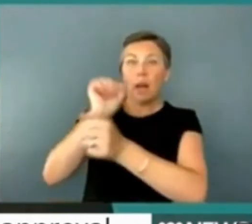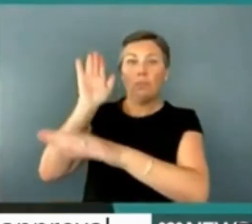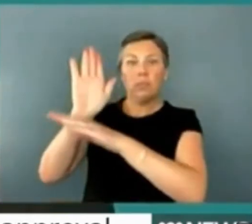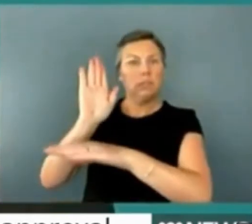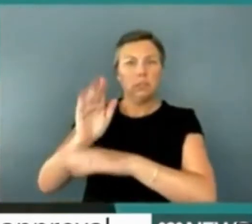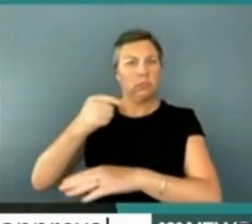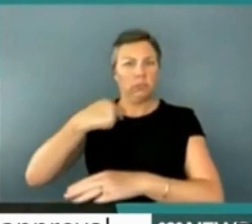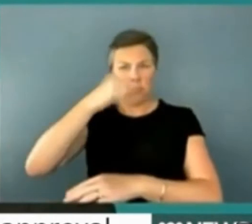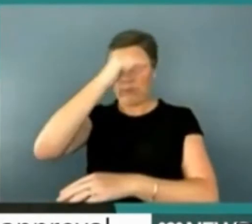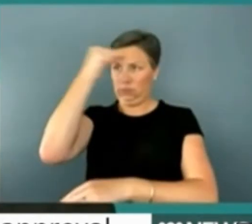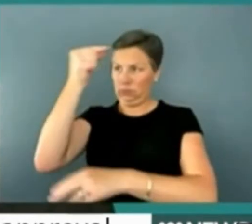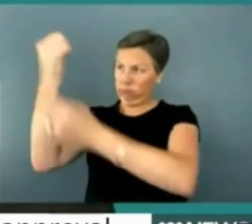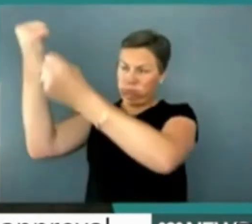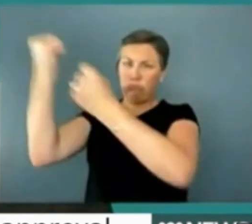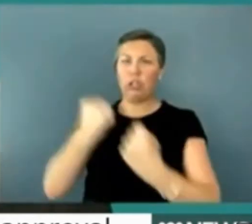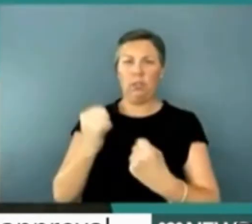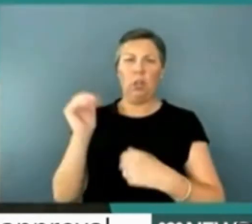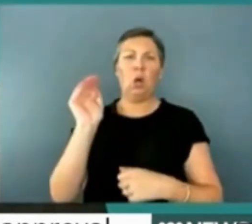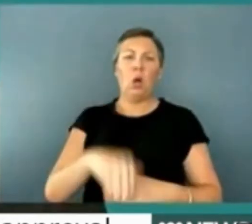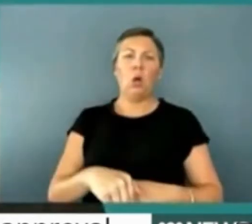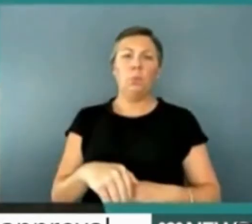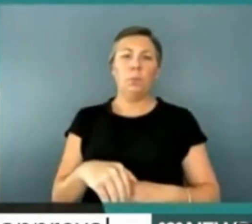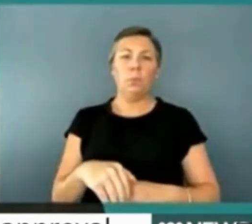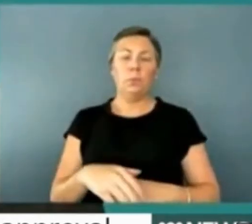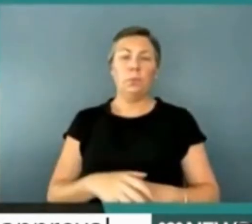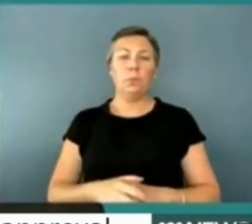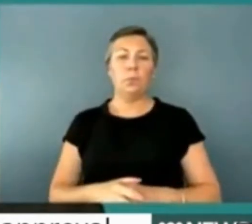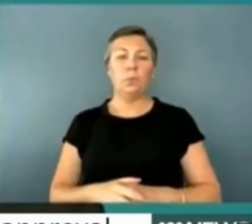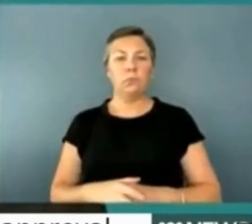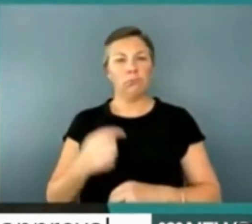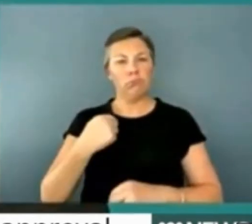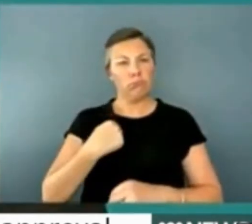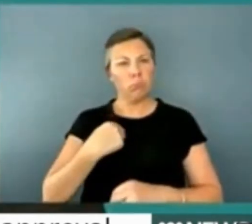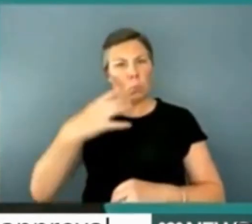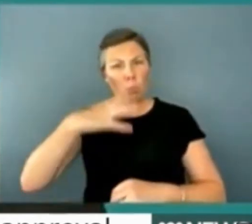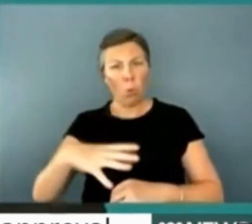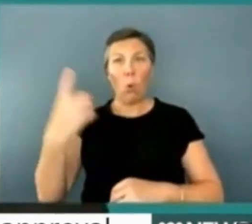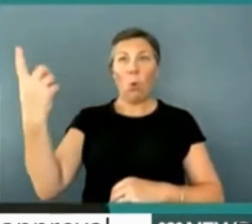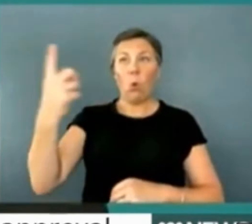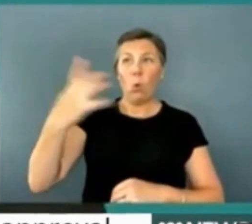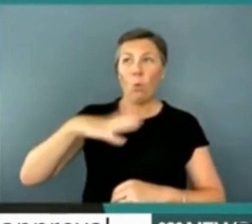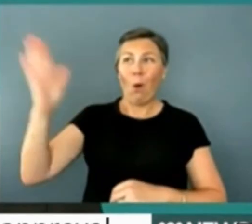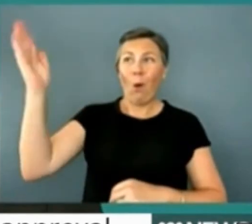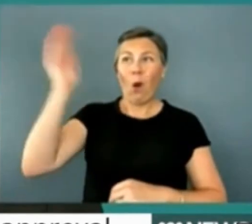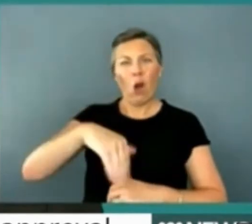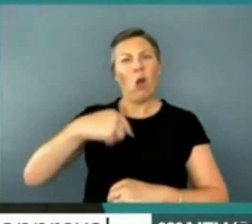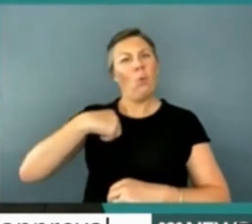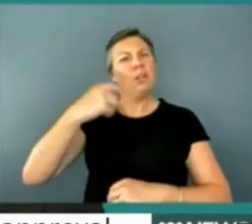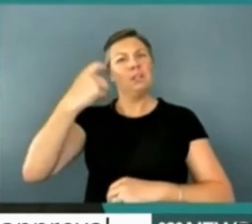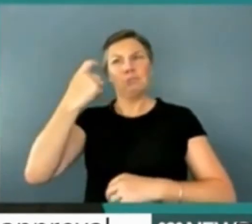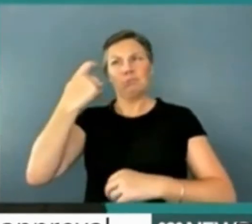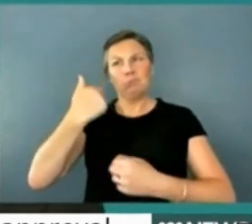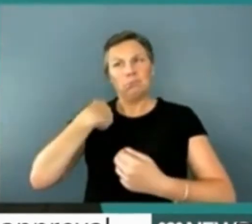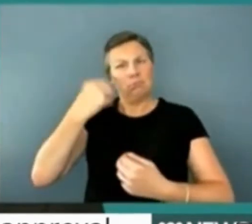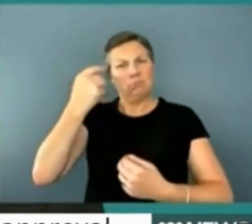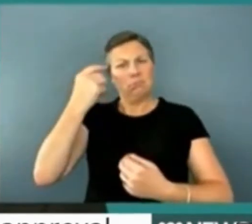for a long time. We've committed to get people back, whoever wants to come back, and the Australian government's assisting